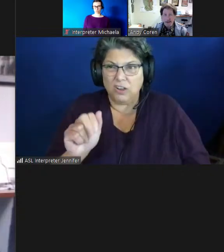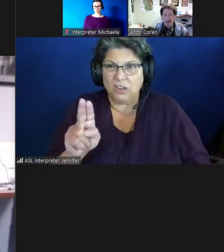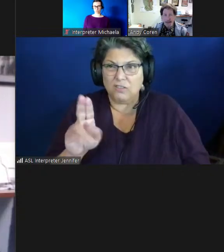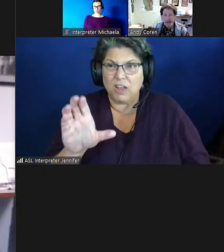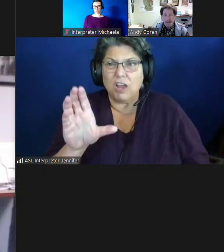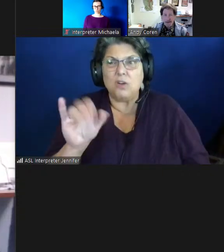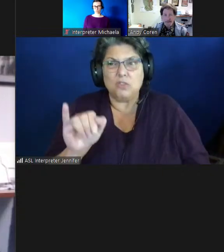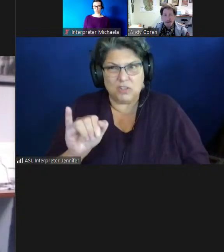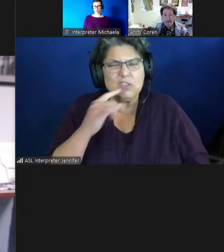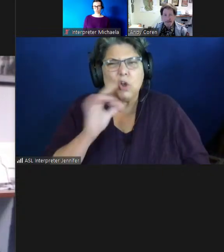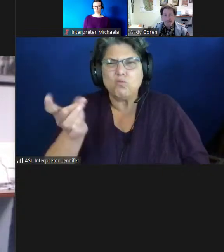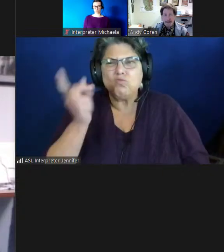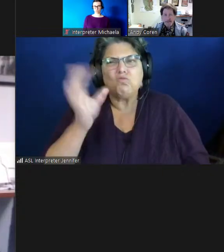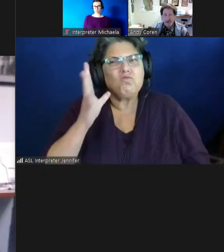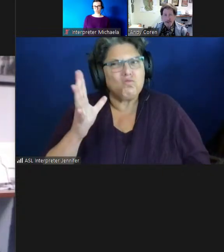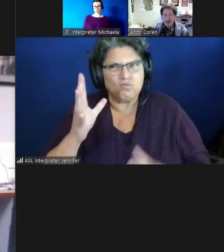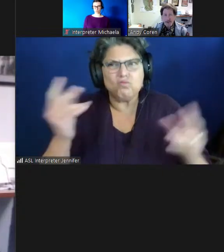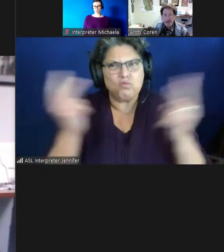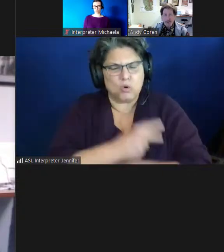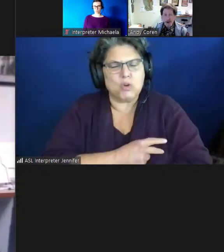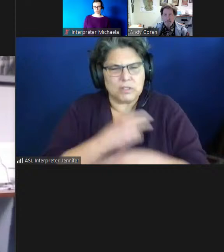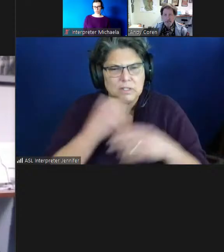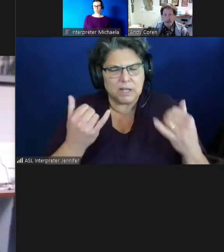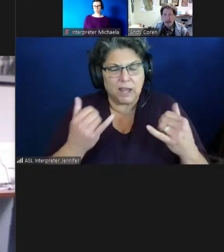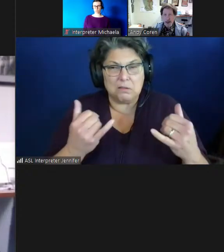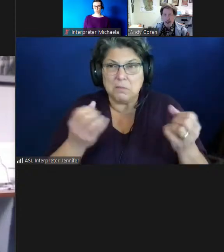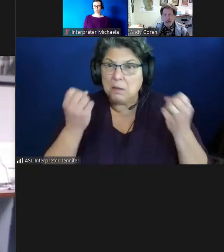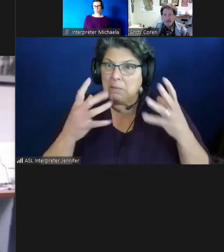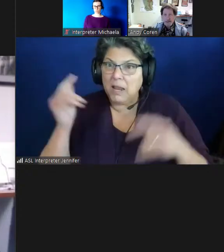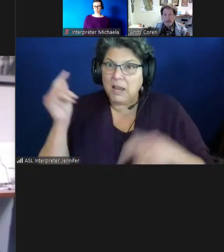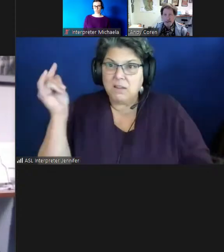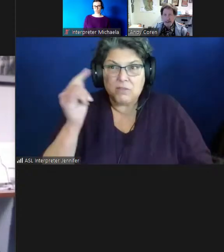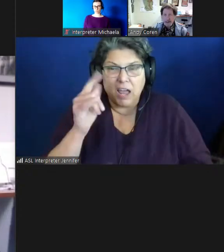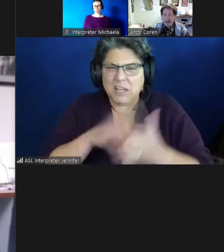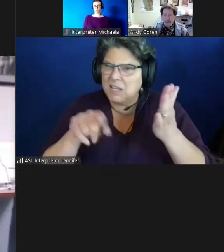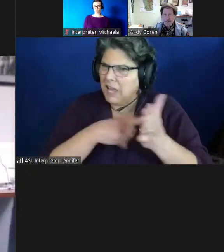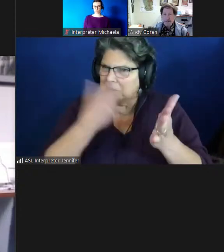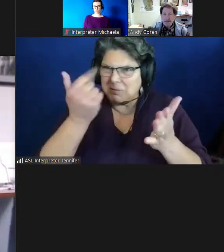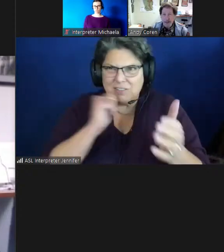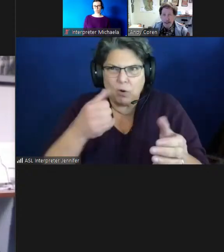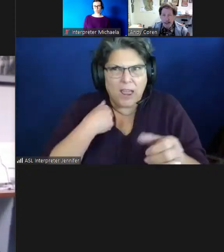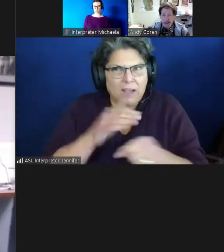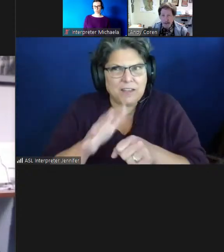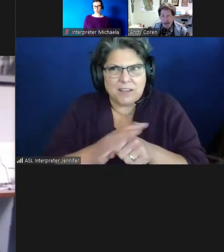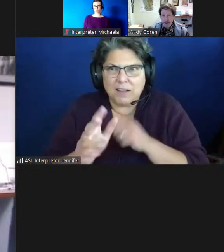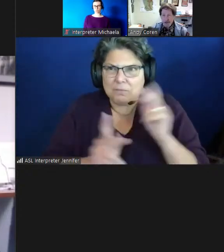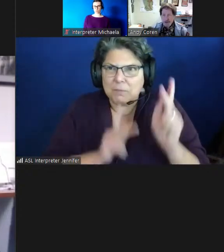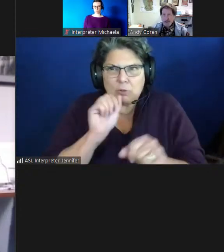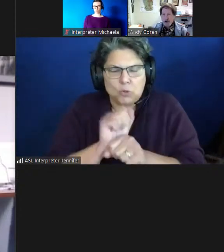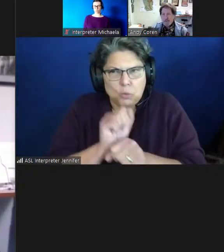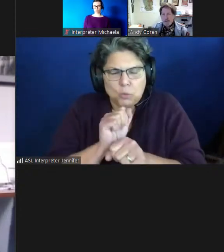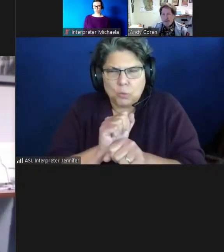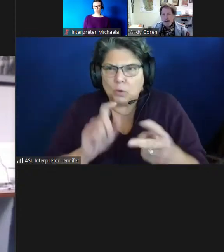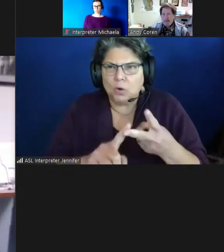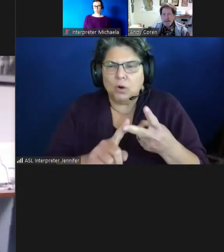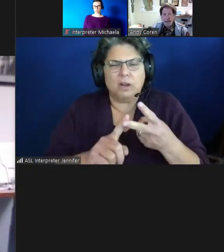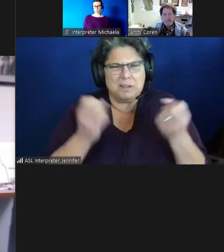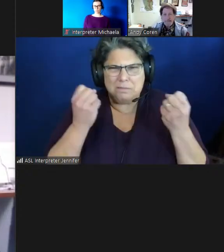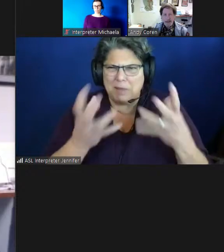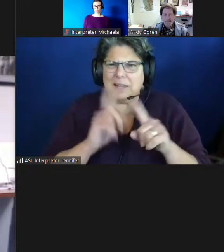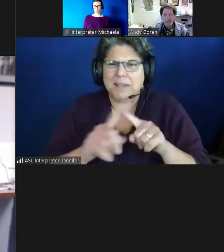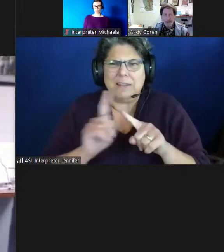airline flights canceled because of staff shortages due to COVID. Hospitals are hitting their limits, and other industries are